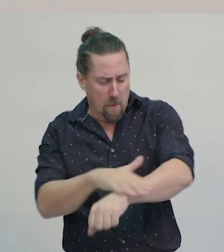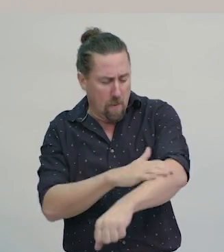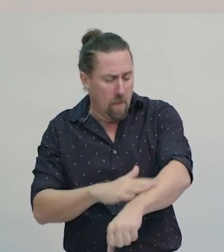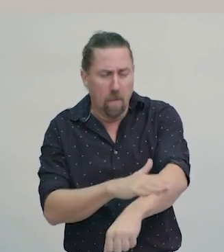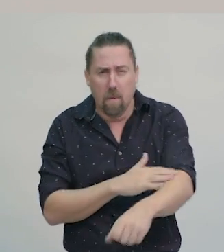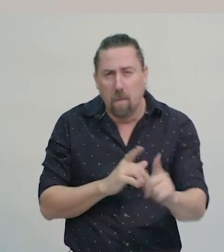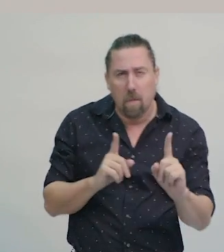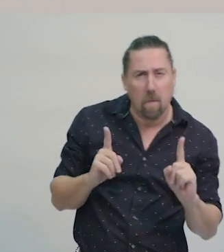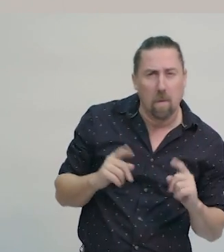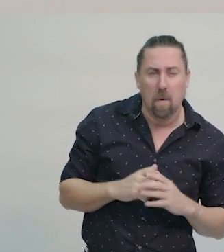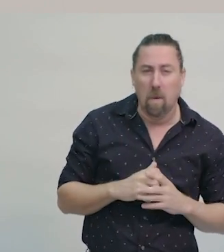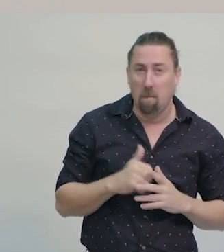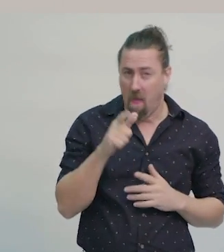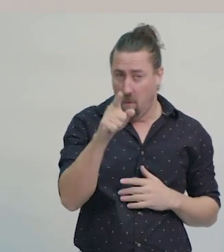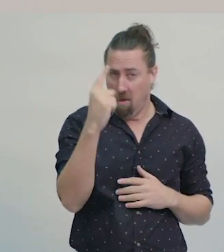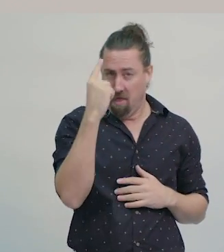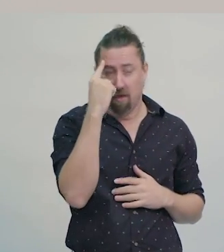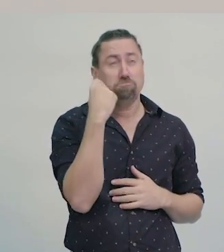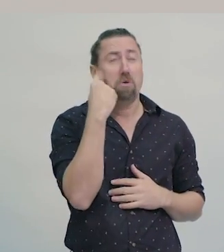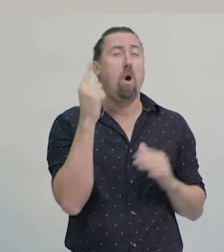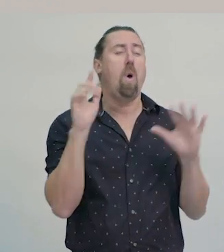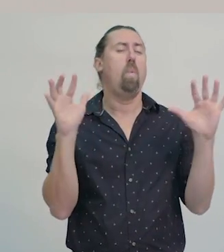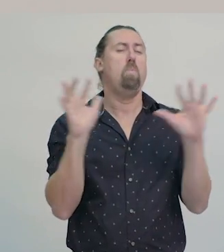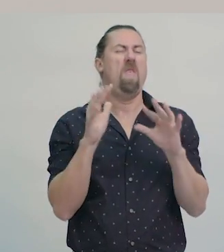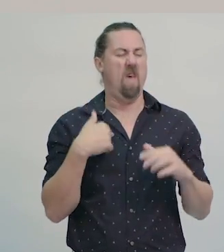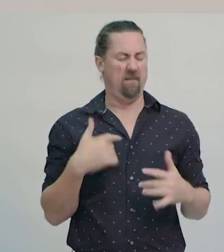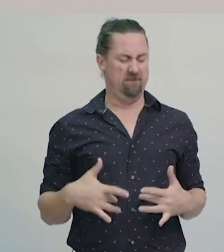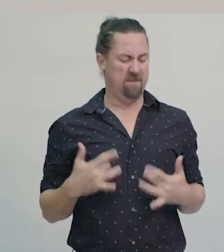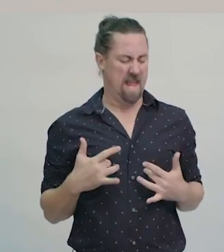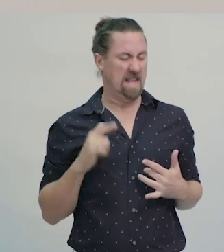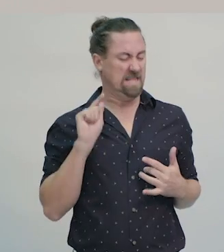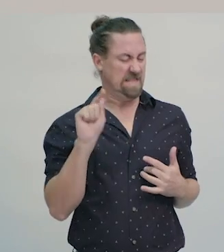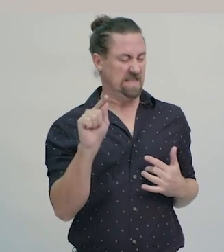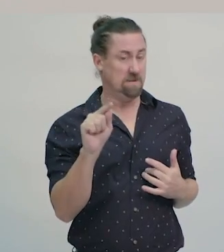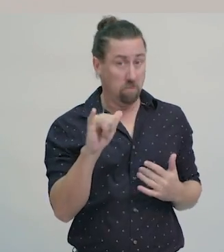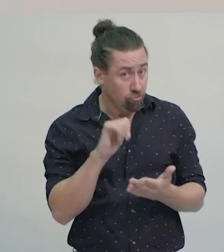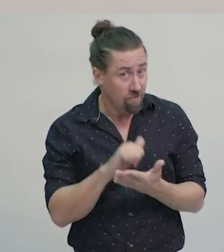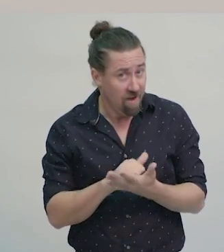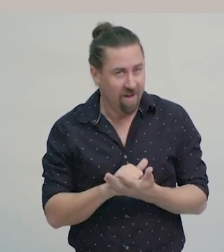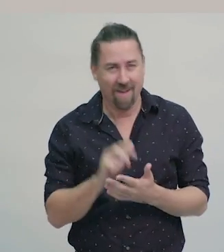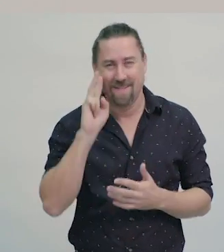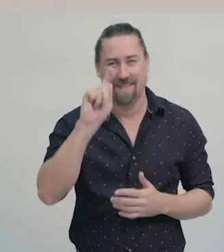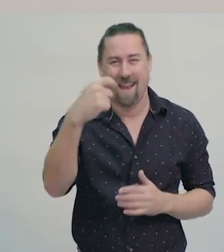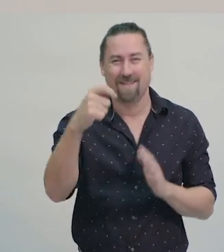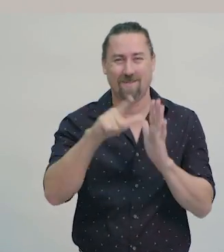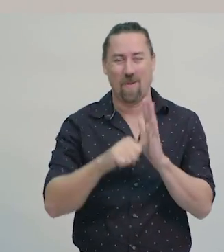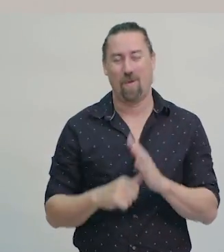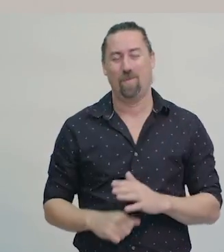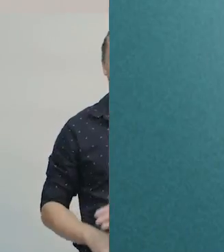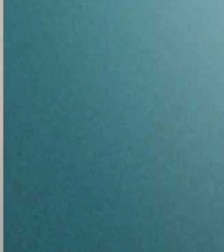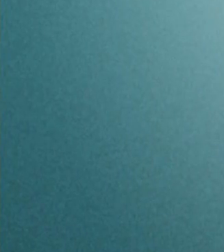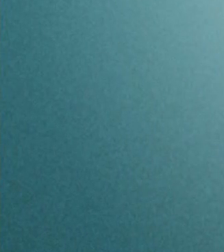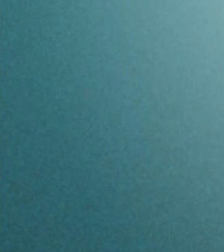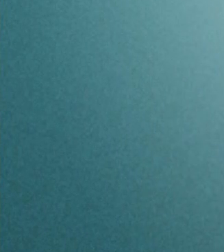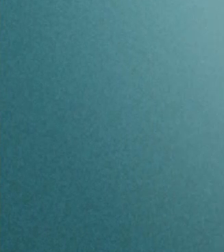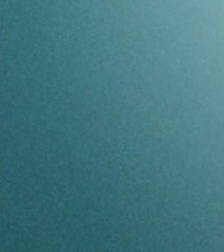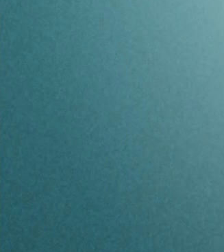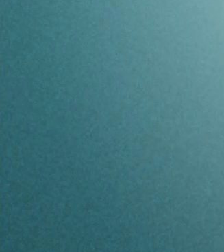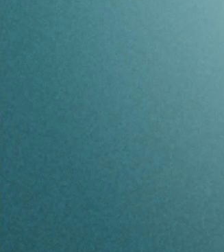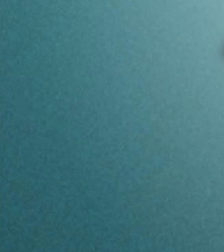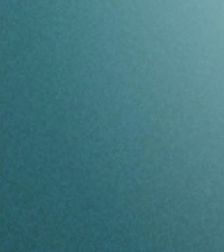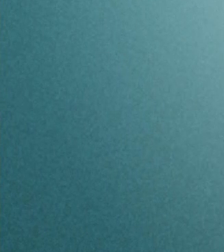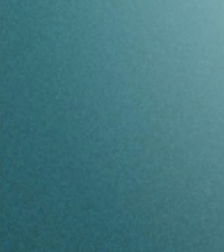today. We now know that we use our senses to observe things like the weather. There are different kinds of weather,